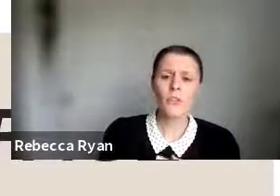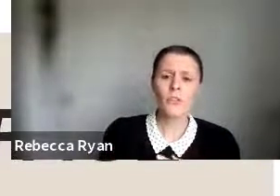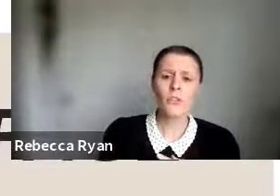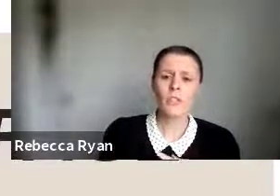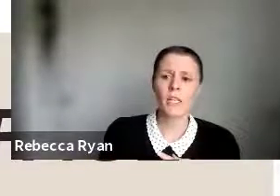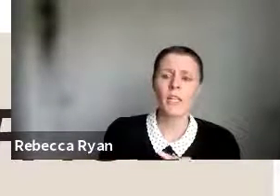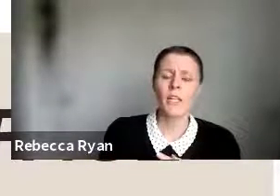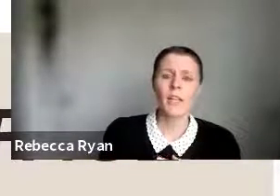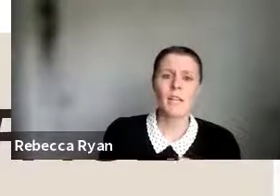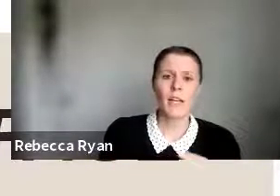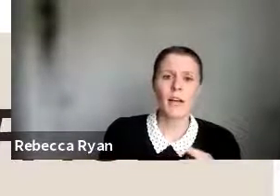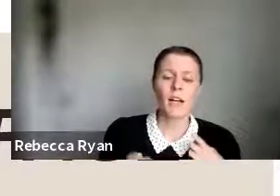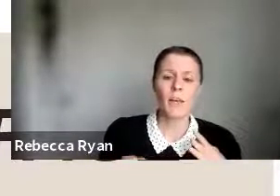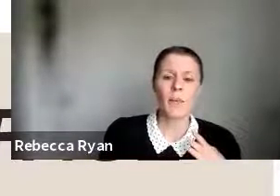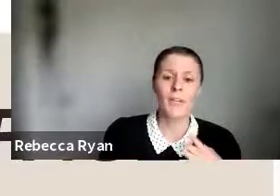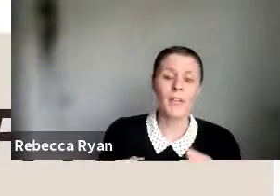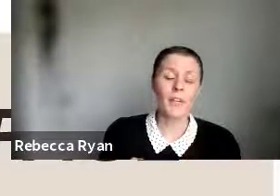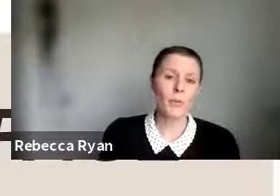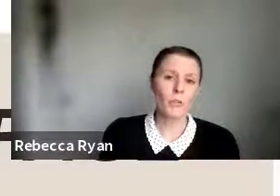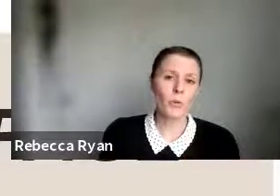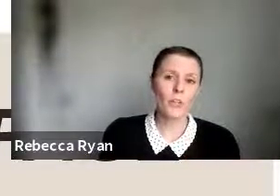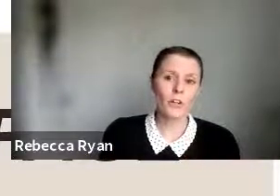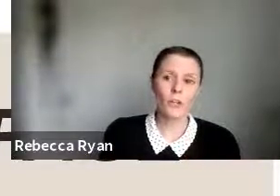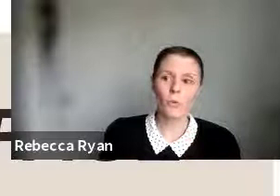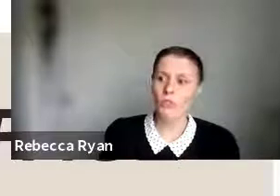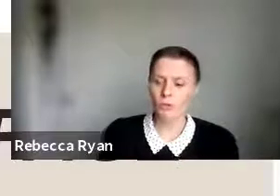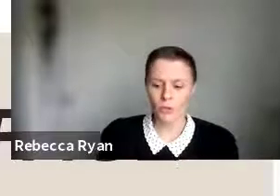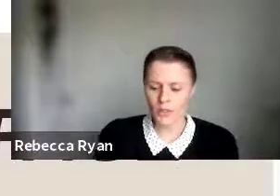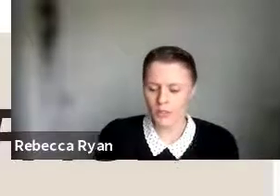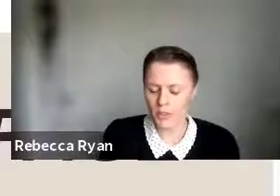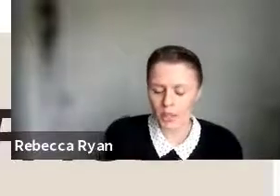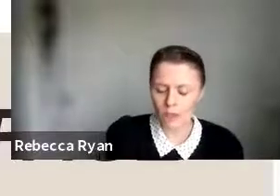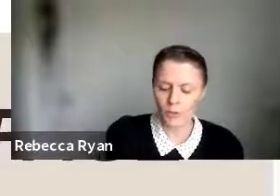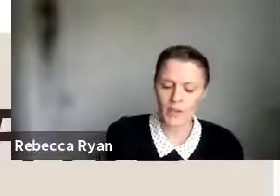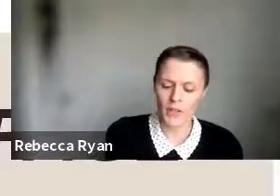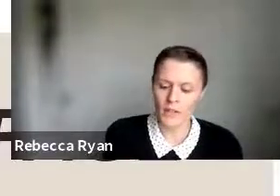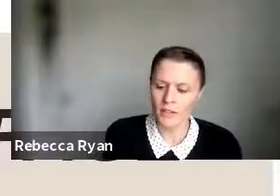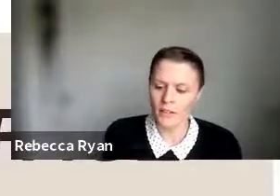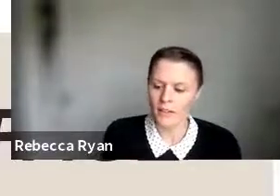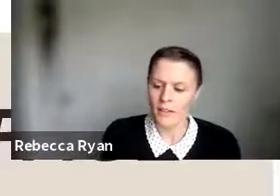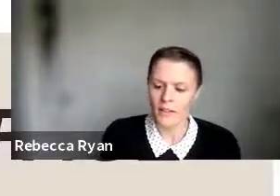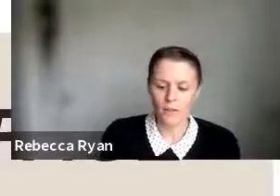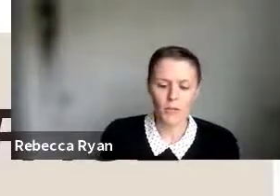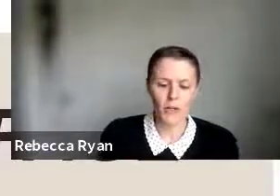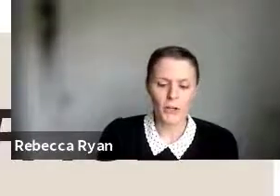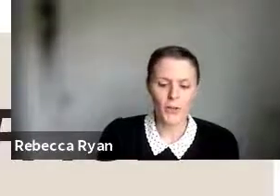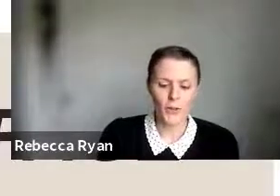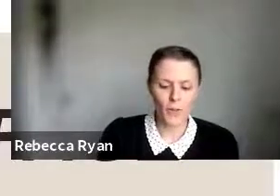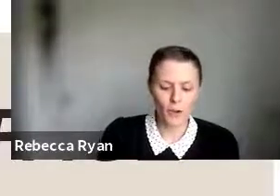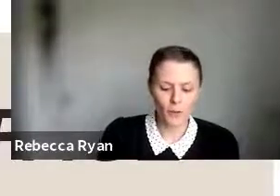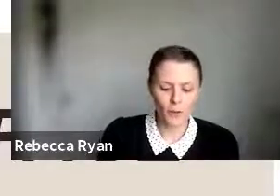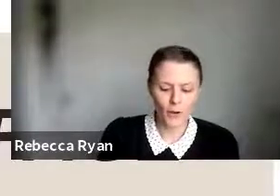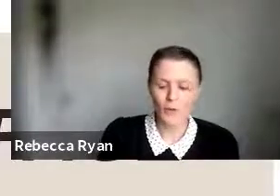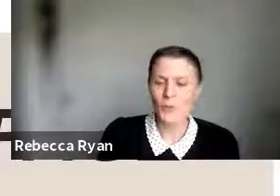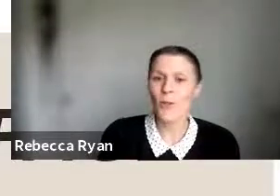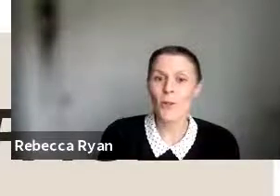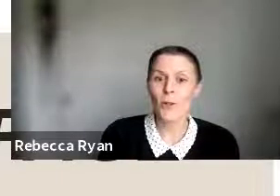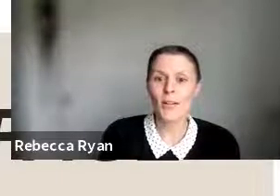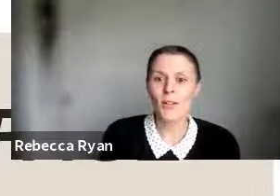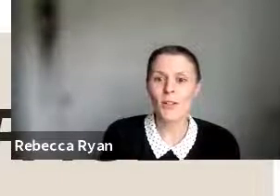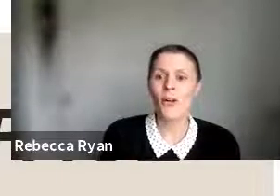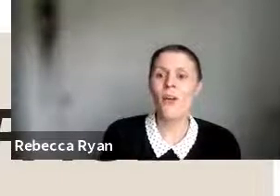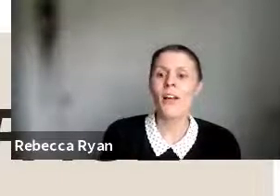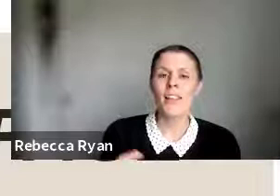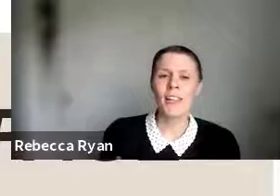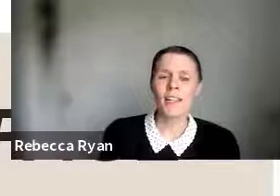what we have to understand is that as of April 23rd, which what is today, was that, trying to look at the date on my phone. So 3